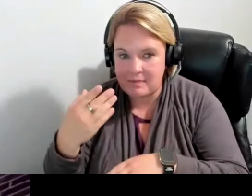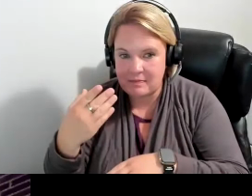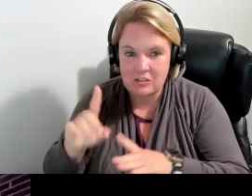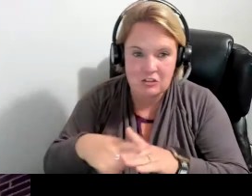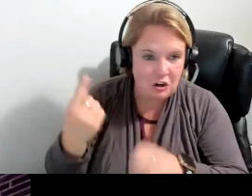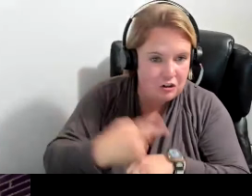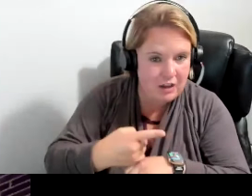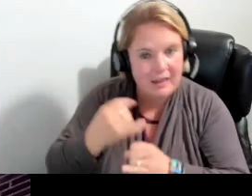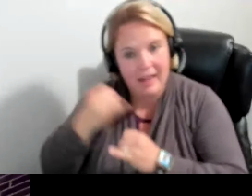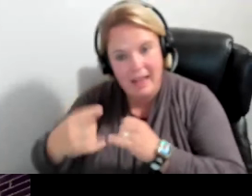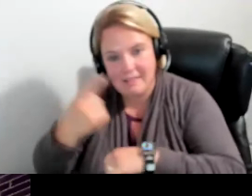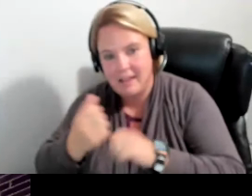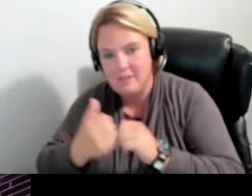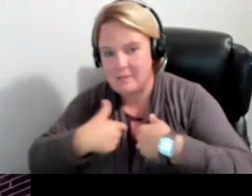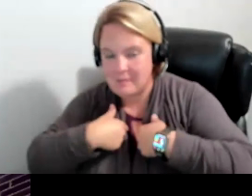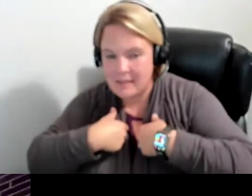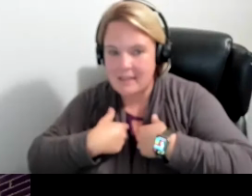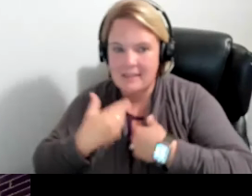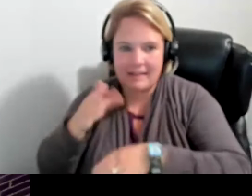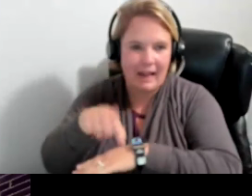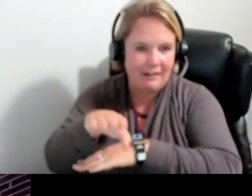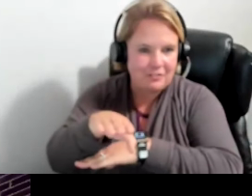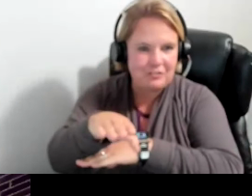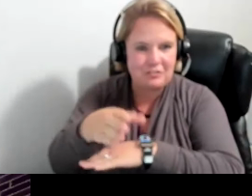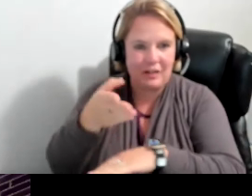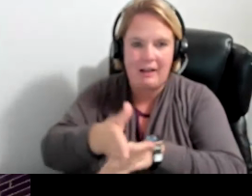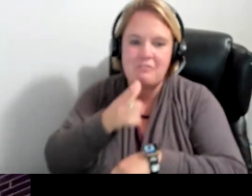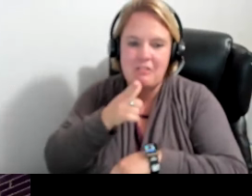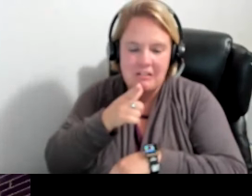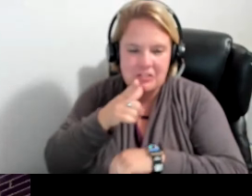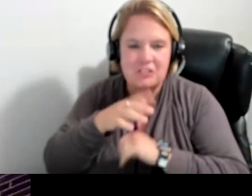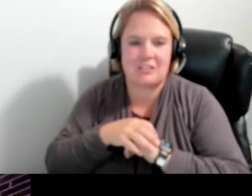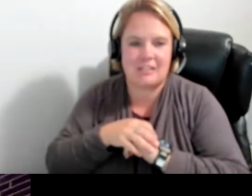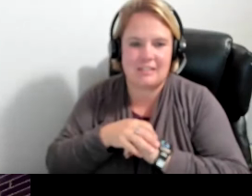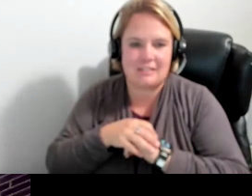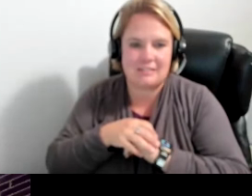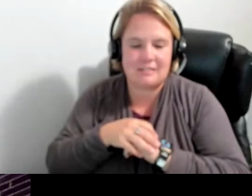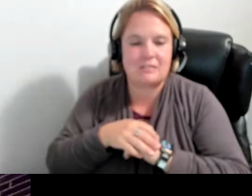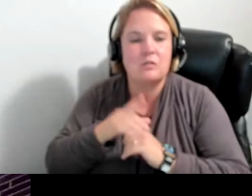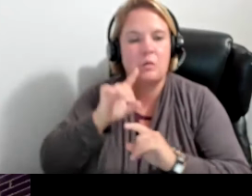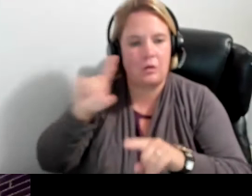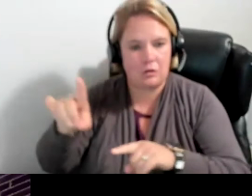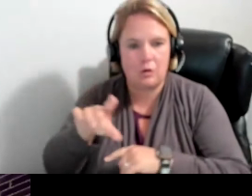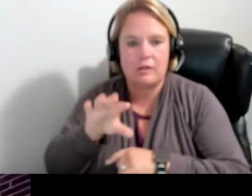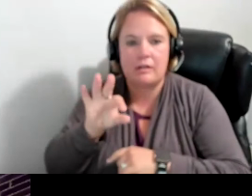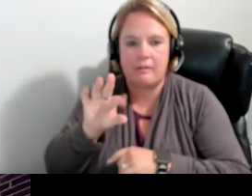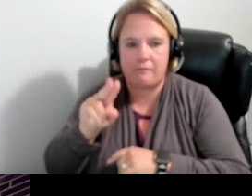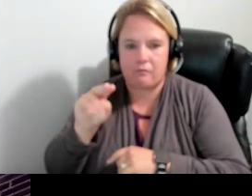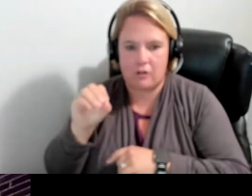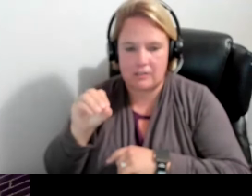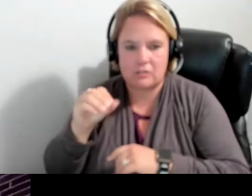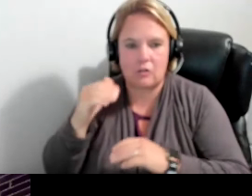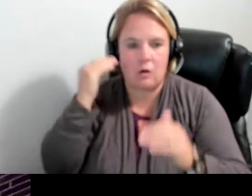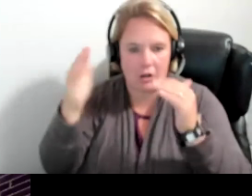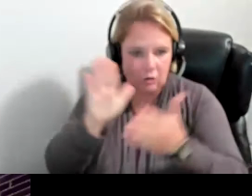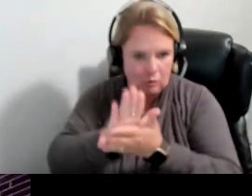me. At the afternoon session right after lunch, we are going to be going to Fresno Adult School, and there'll be a